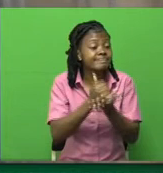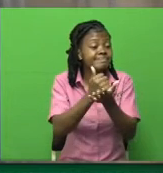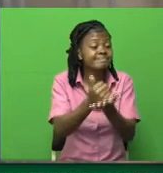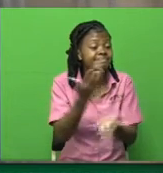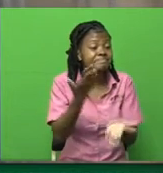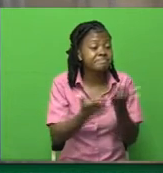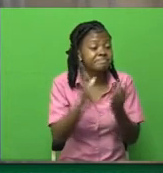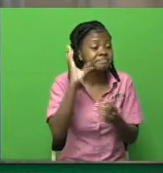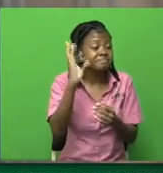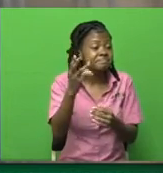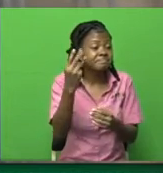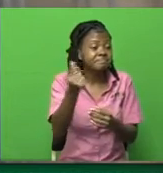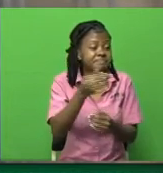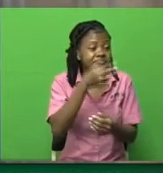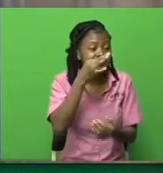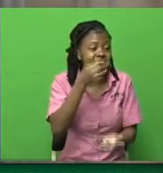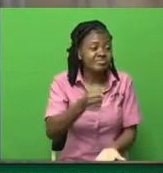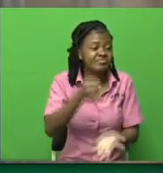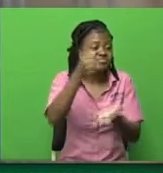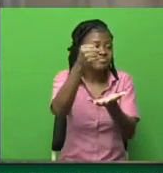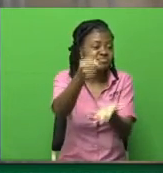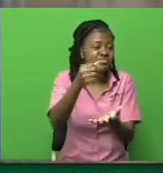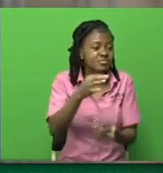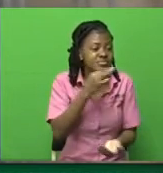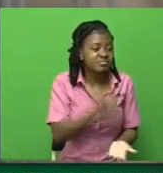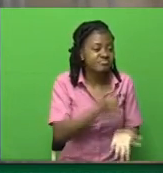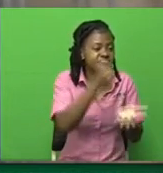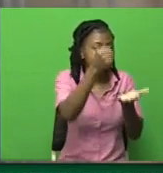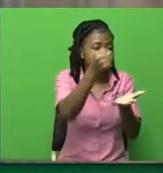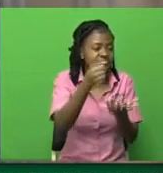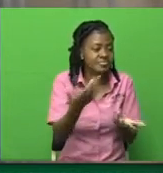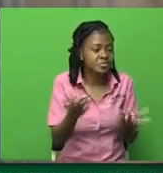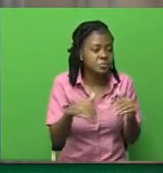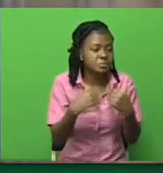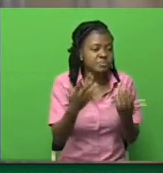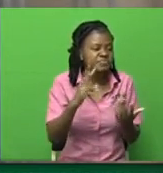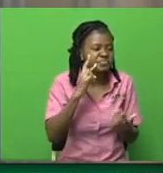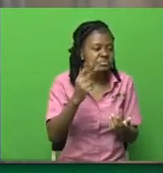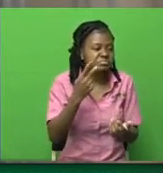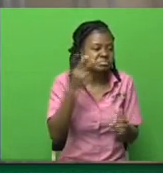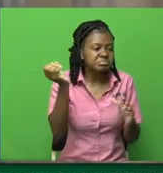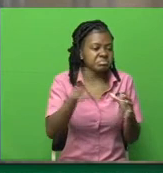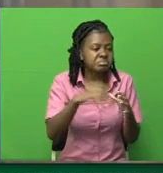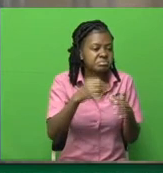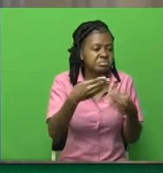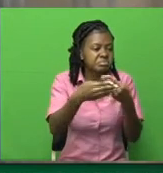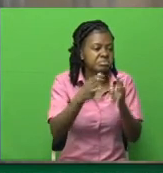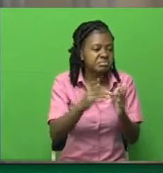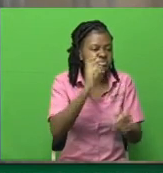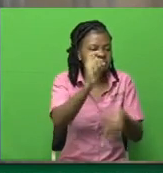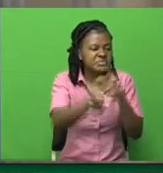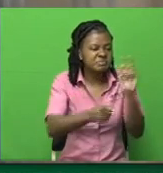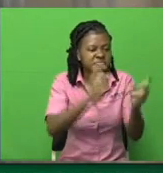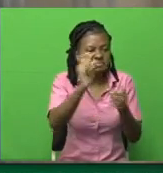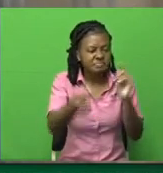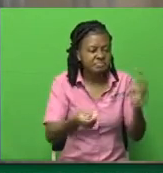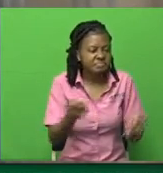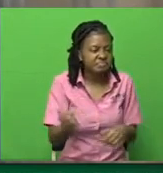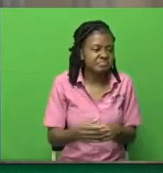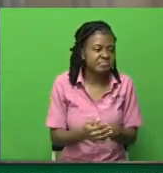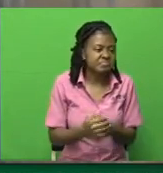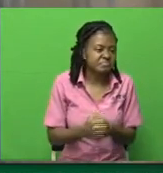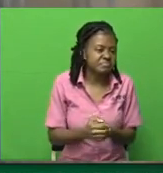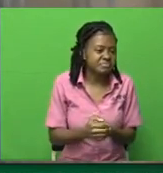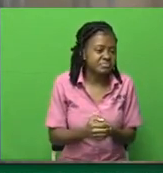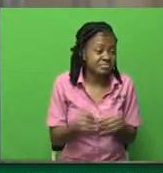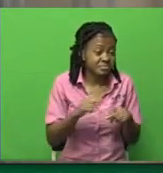really those hampers and the vegetable boxes the unc's plan Madam I want to share a bit of this before I